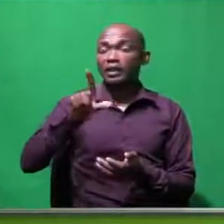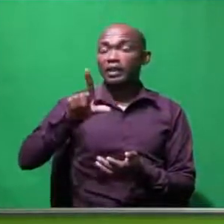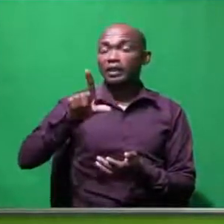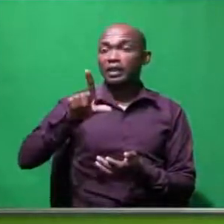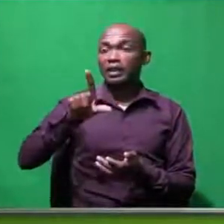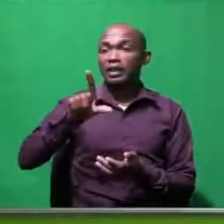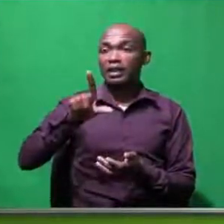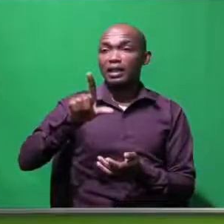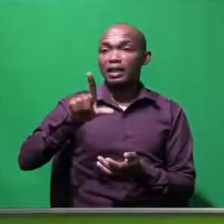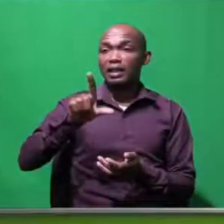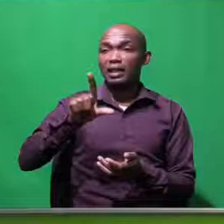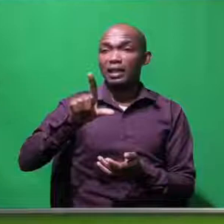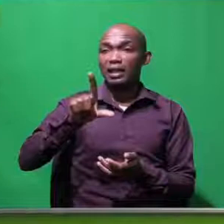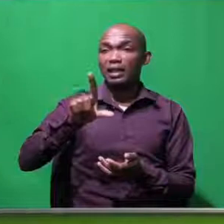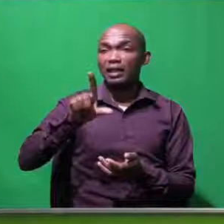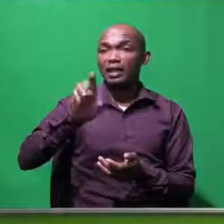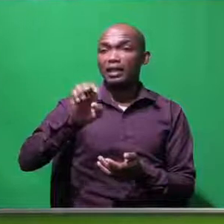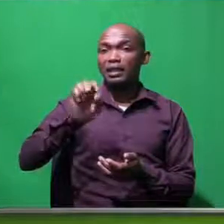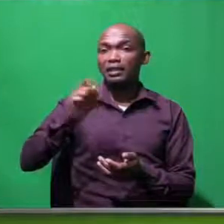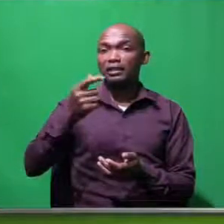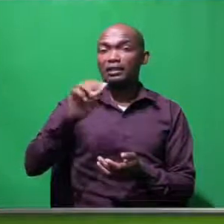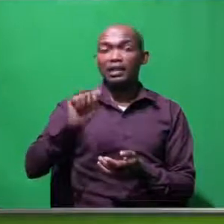Or we can say is shine.